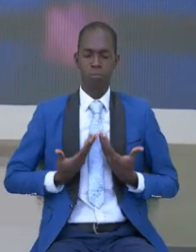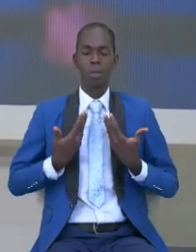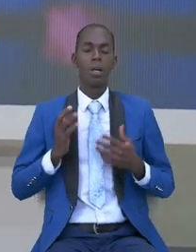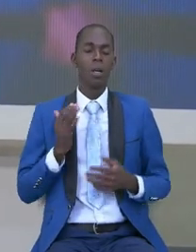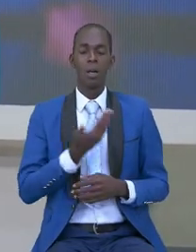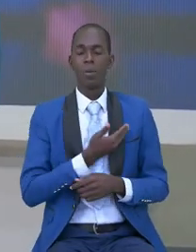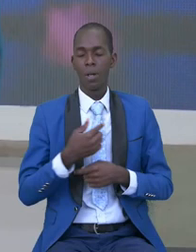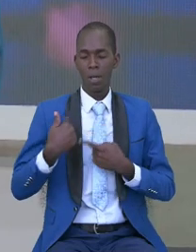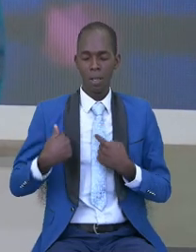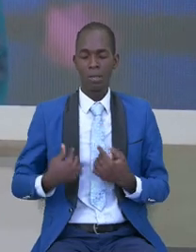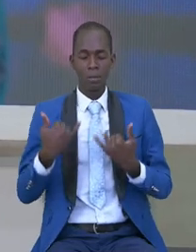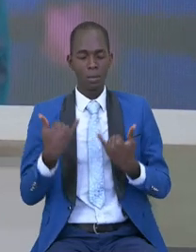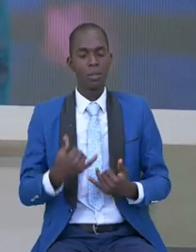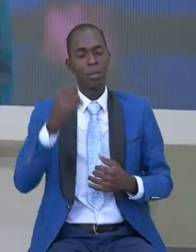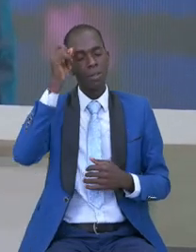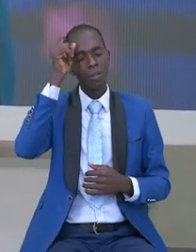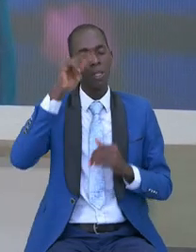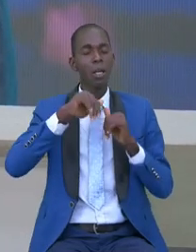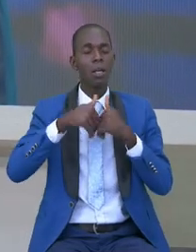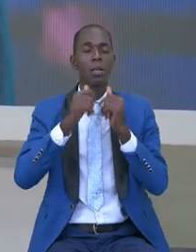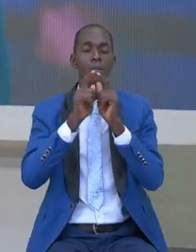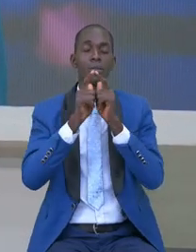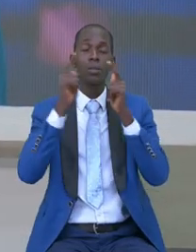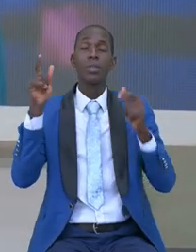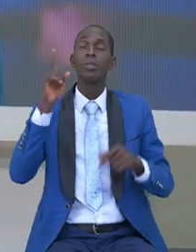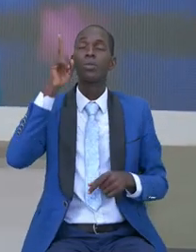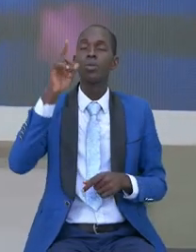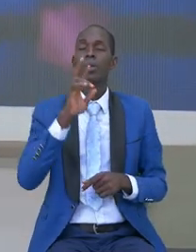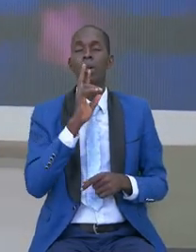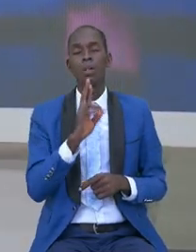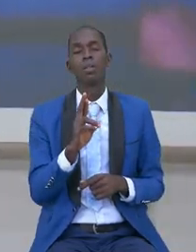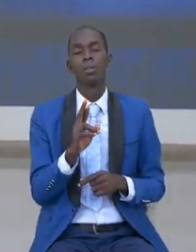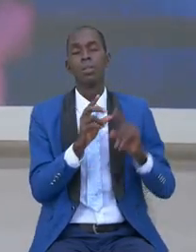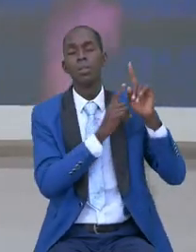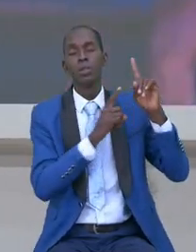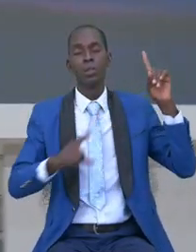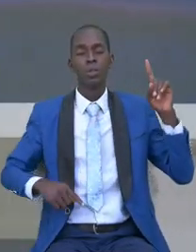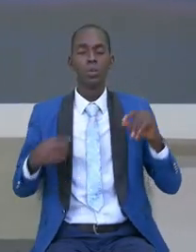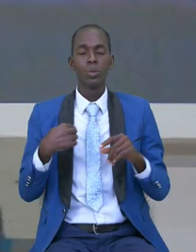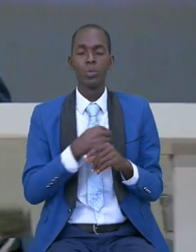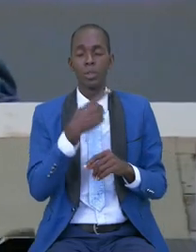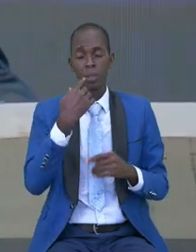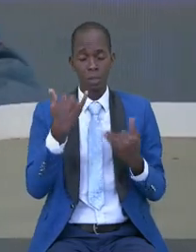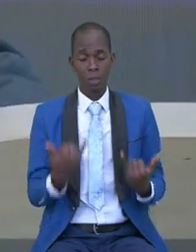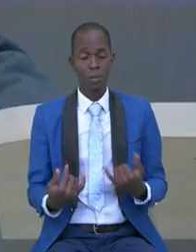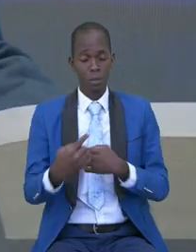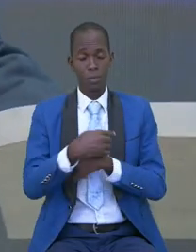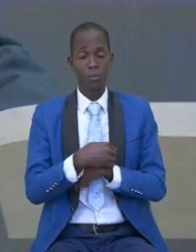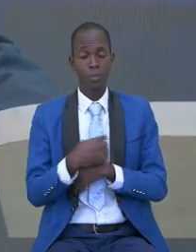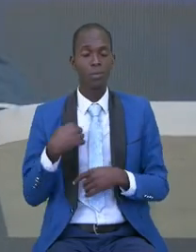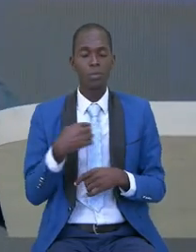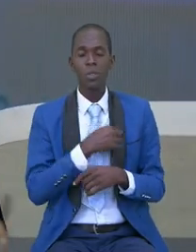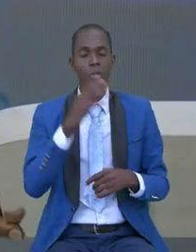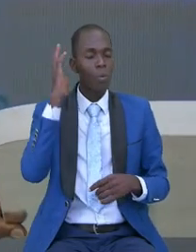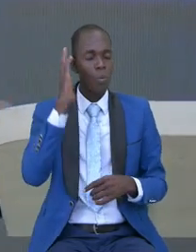now understand how great you are. Lord, we say that today we will